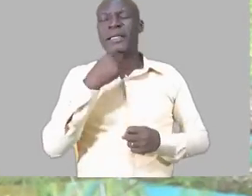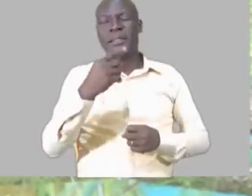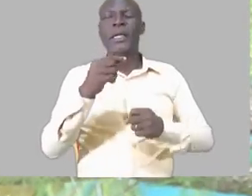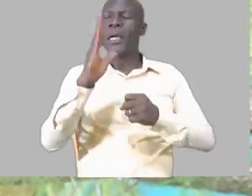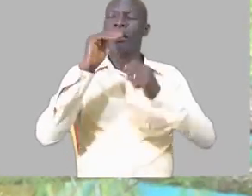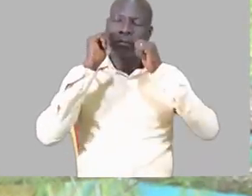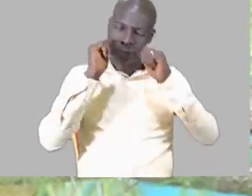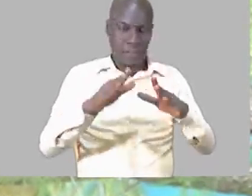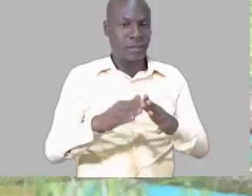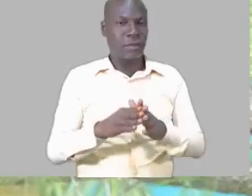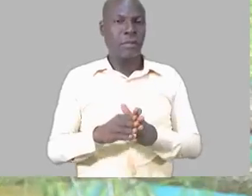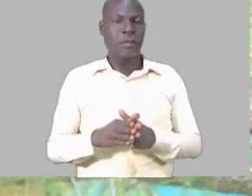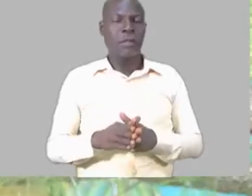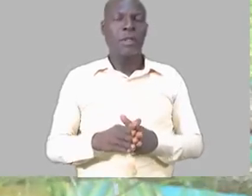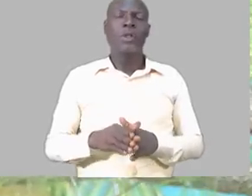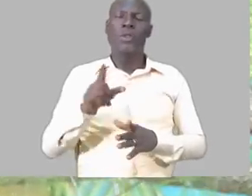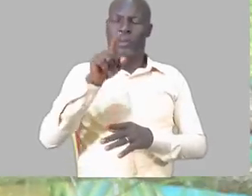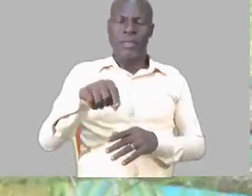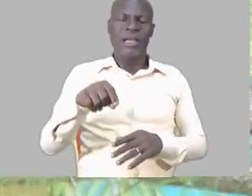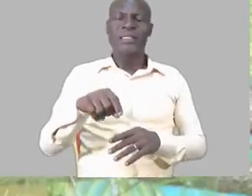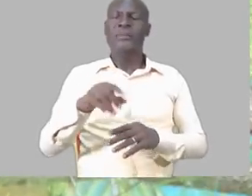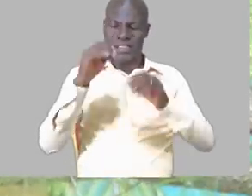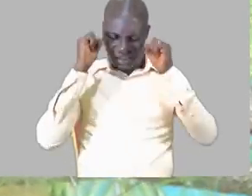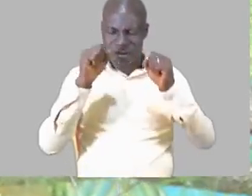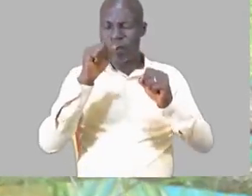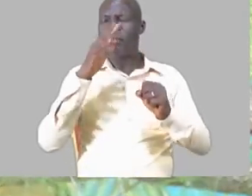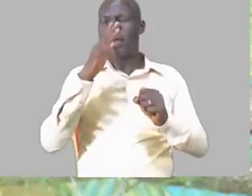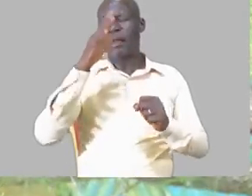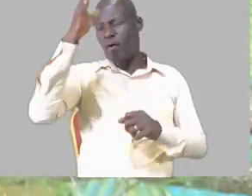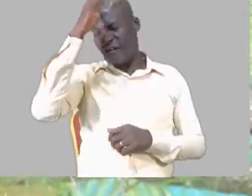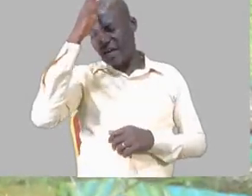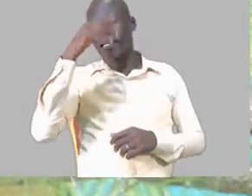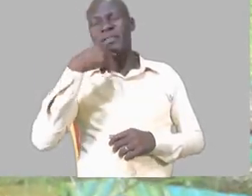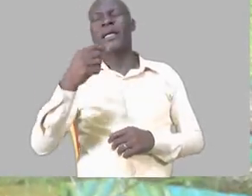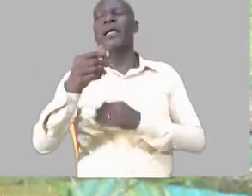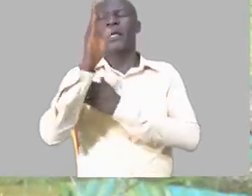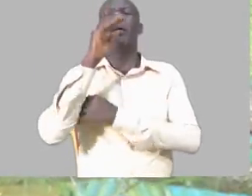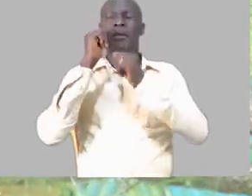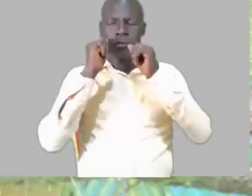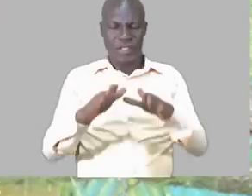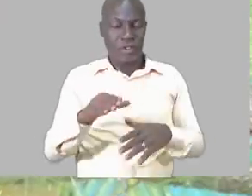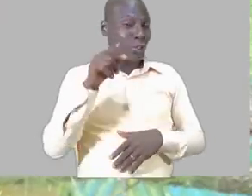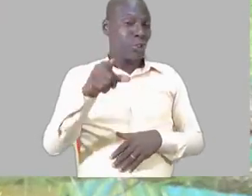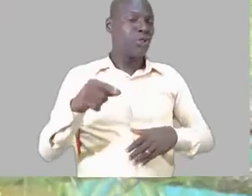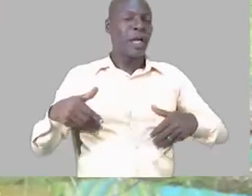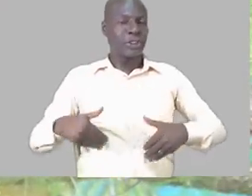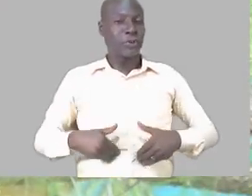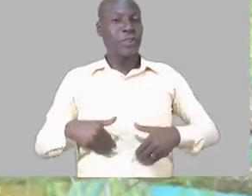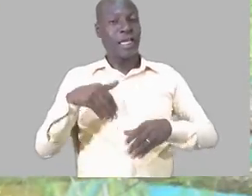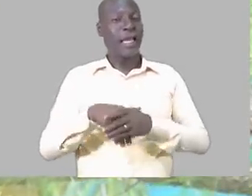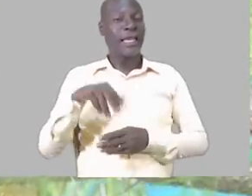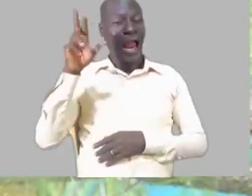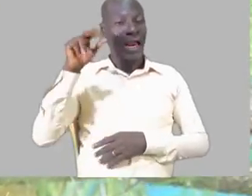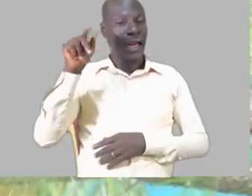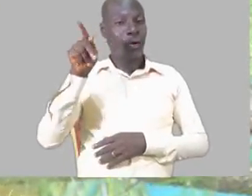nhyira pre na o papa enkankyo se awradi nhyira wo ya brante watu kwa betena enkran